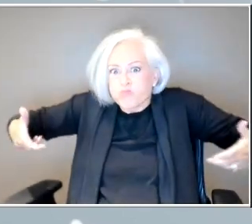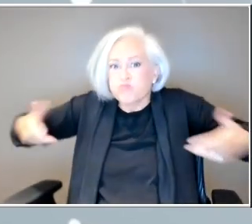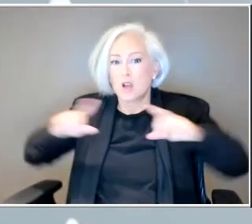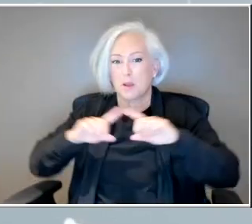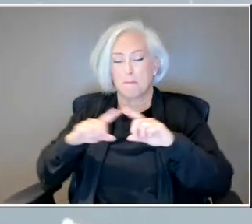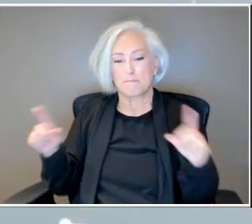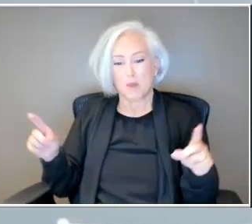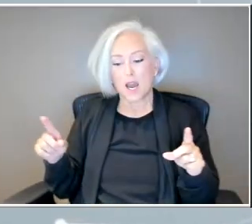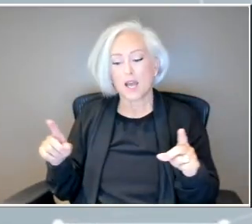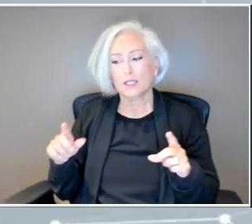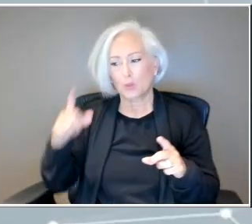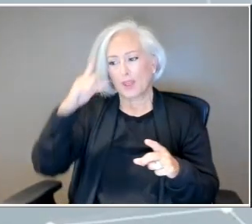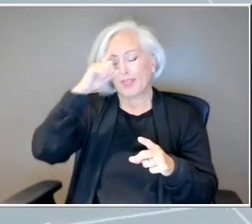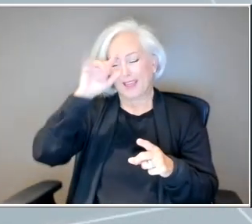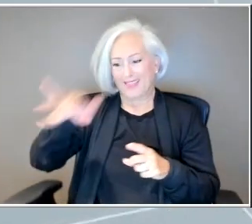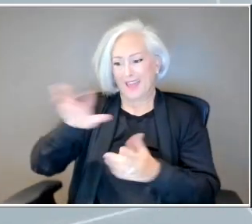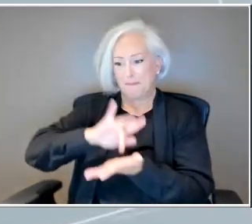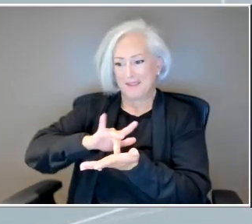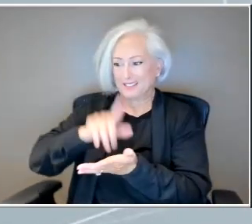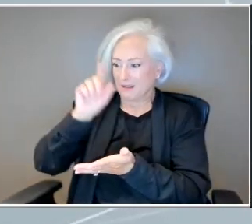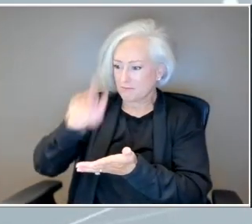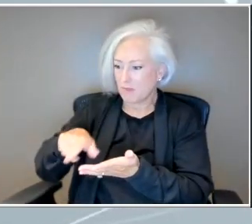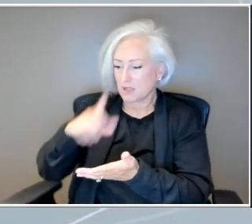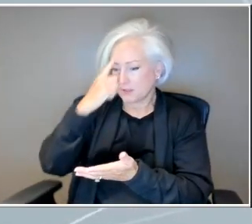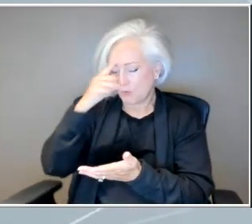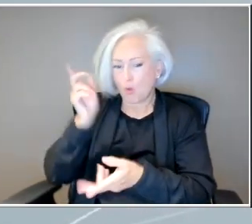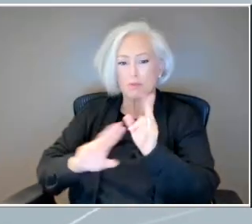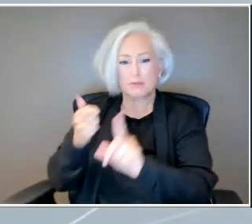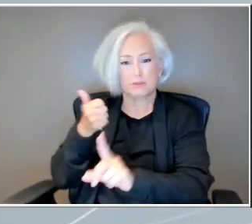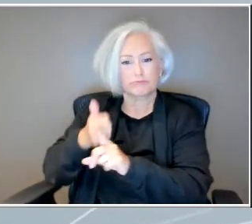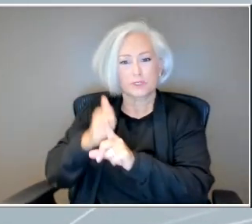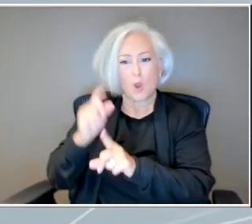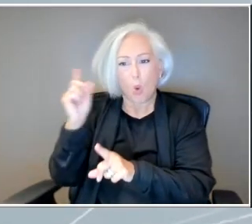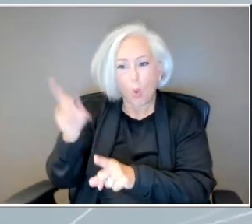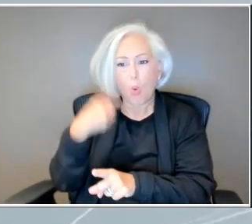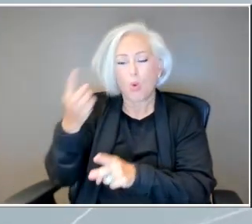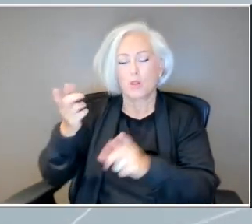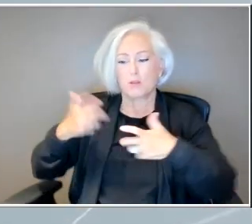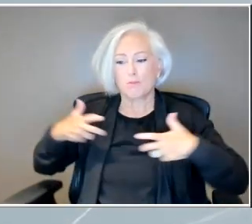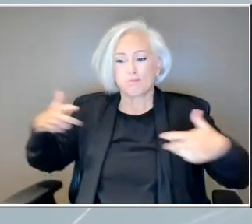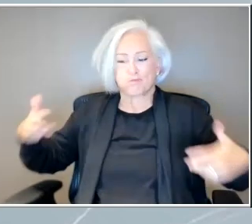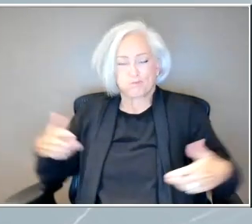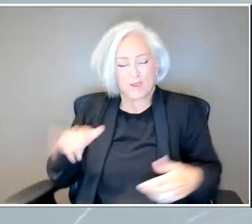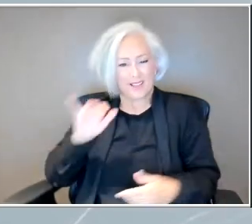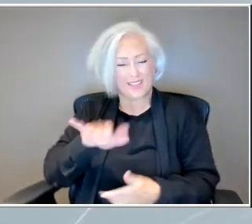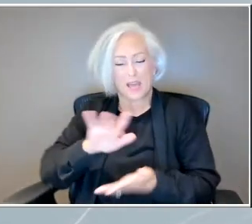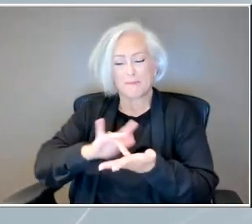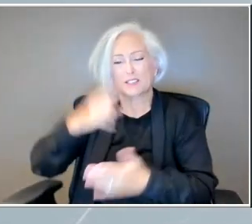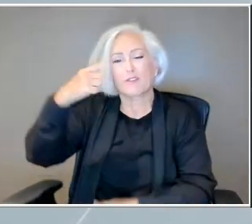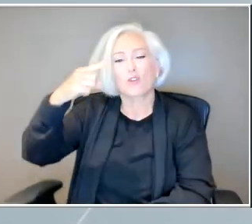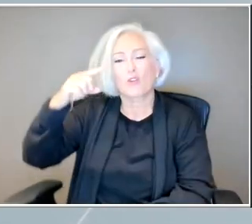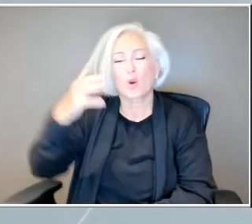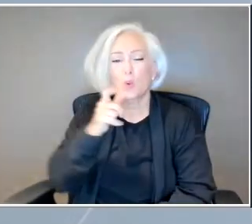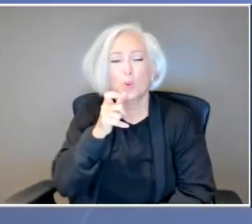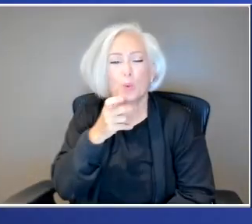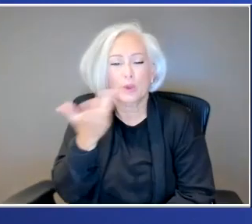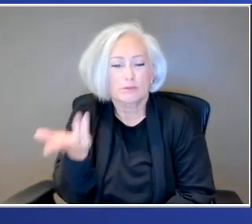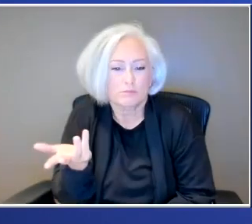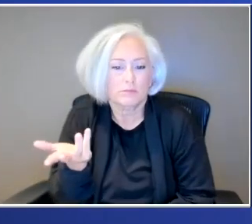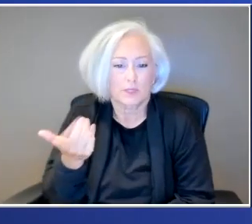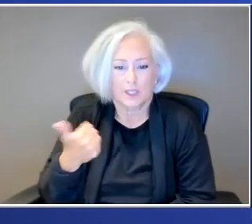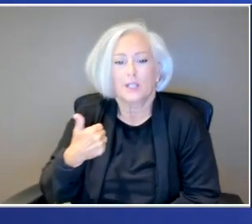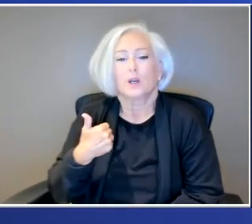medications with somebody who's really, really overweight. Who are these drugs for? So there are